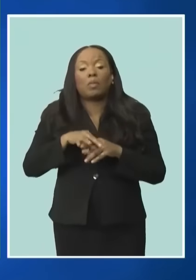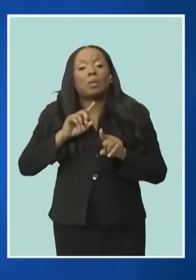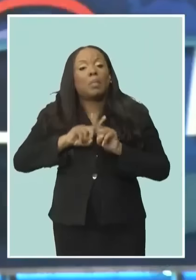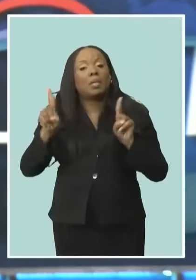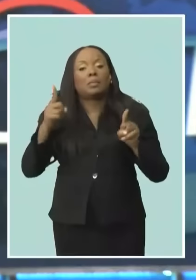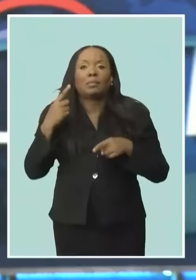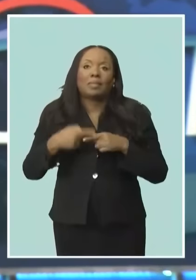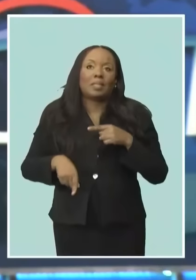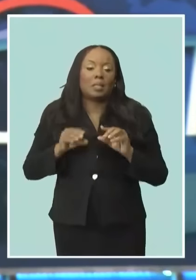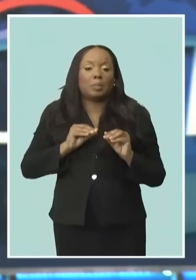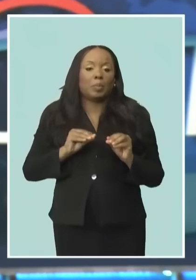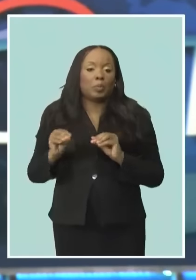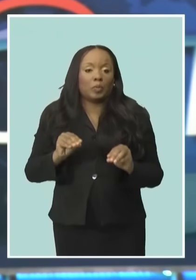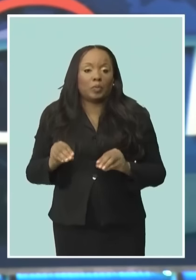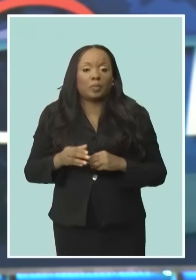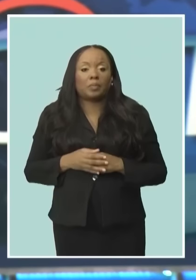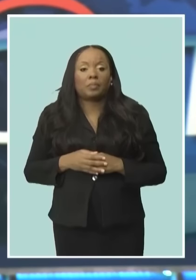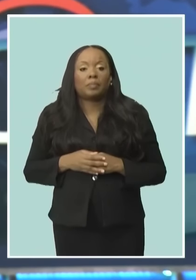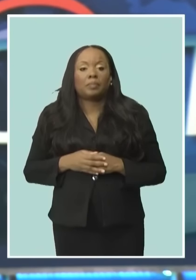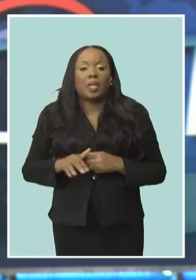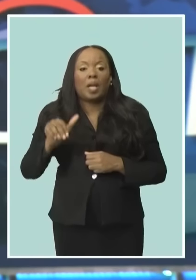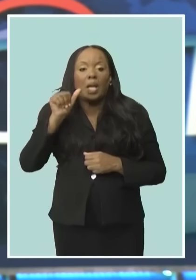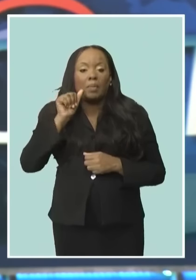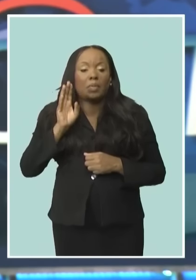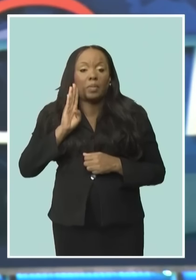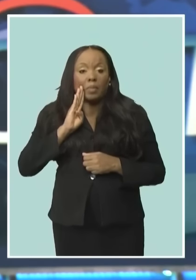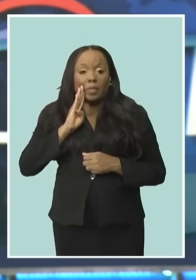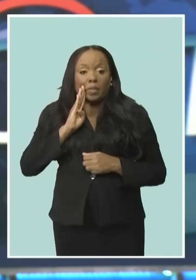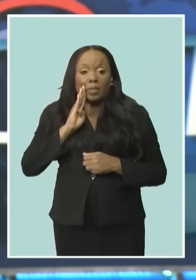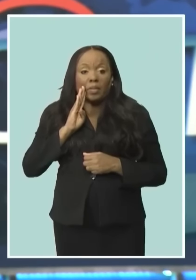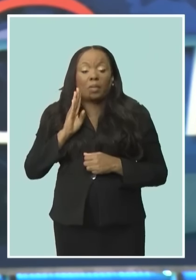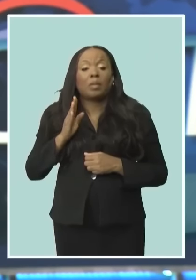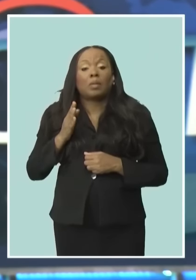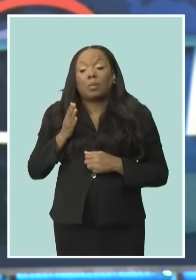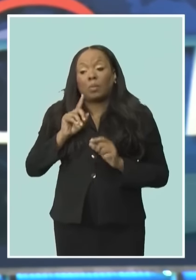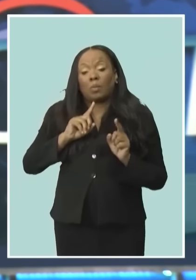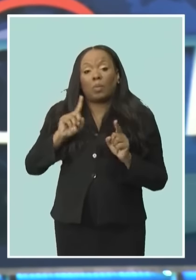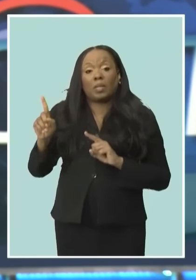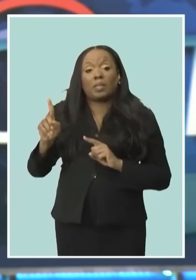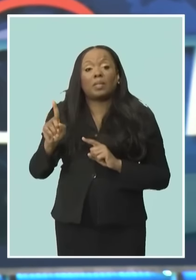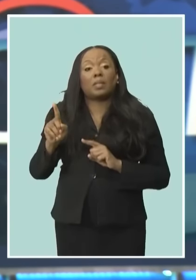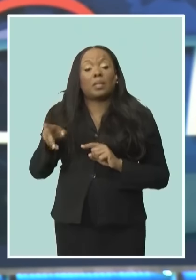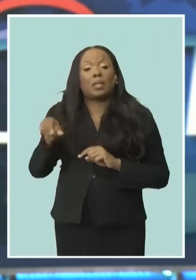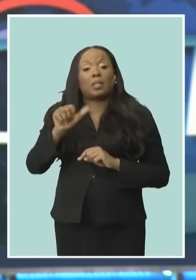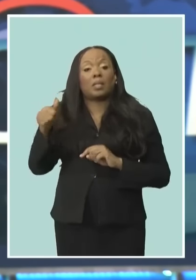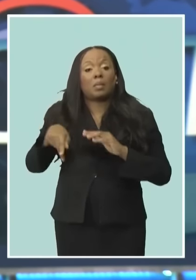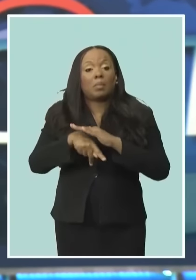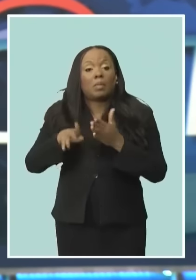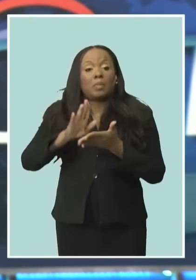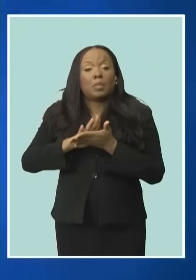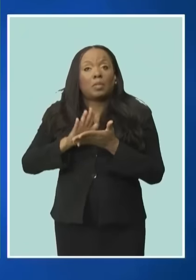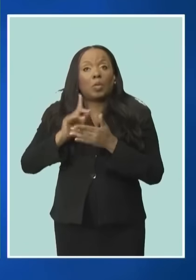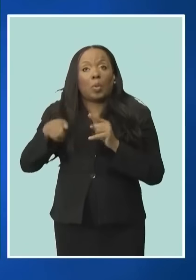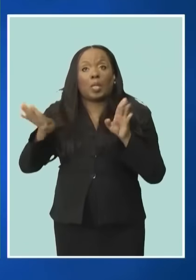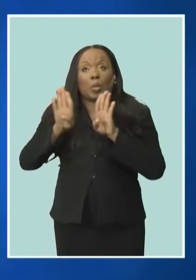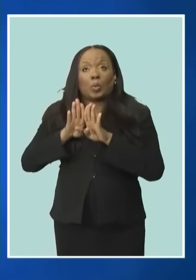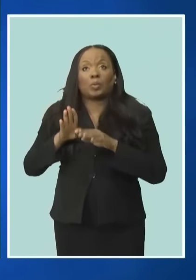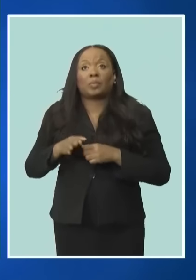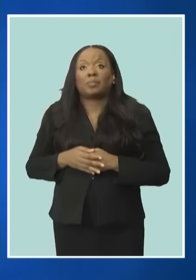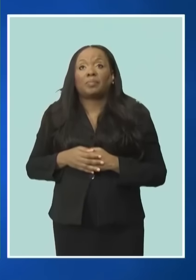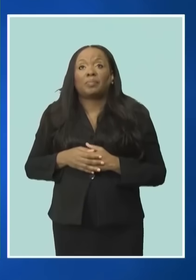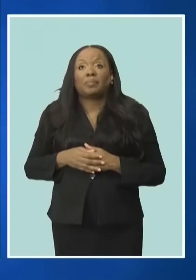election. And CBC's Anne-Marie Burke was at the St. Albans Primary School when the polls closed. It now being the